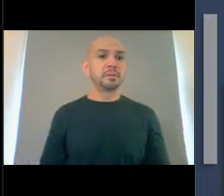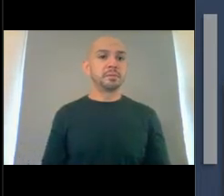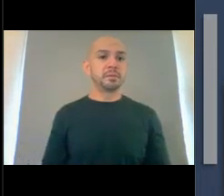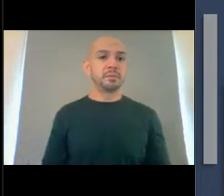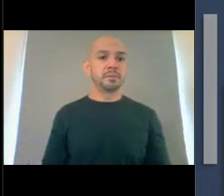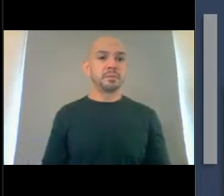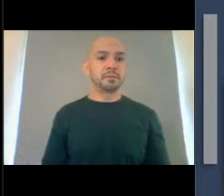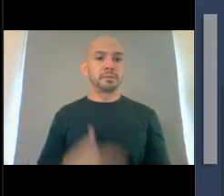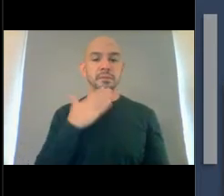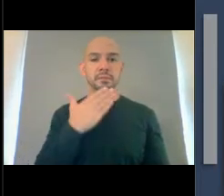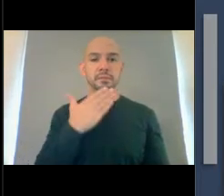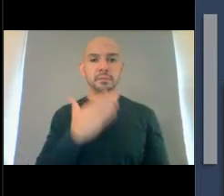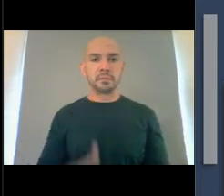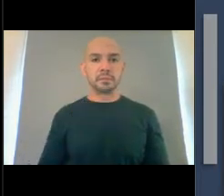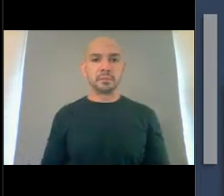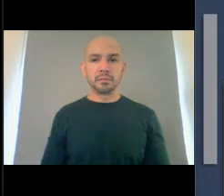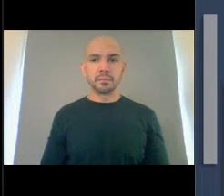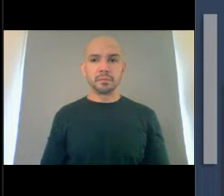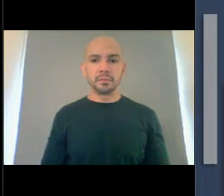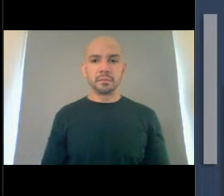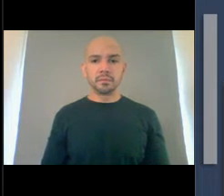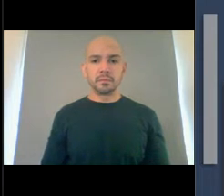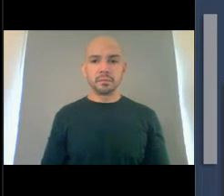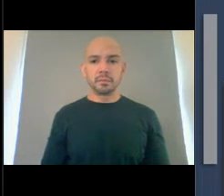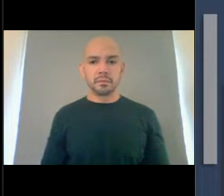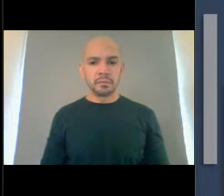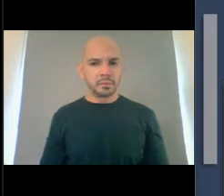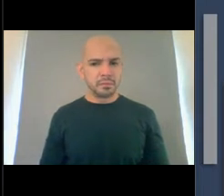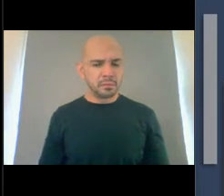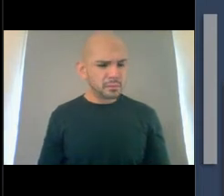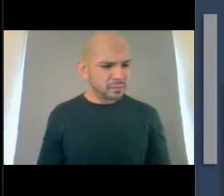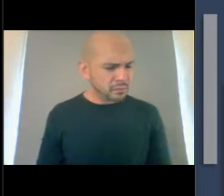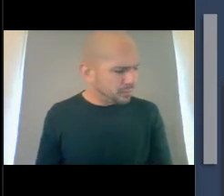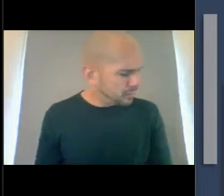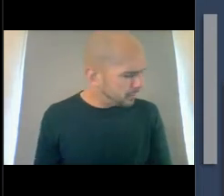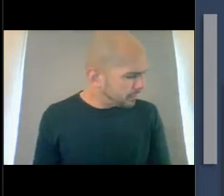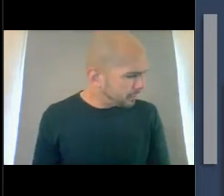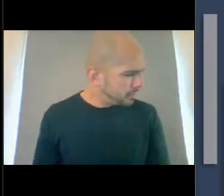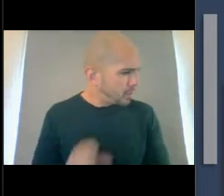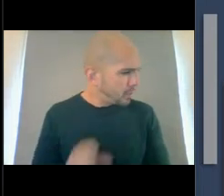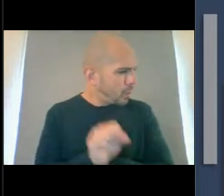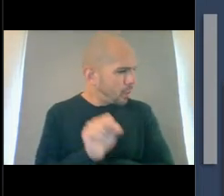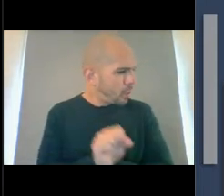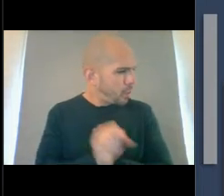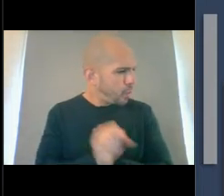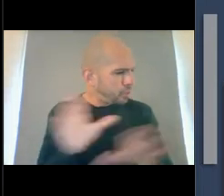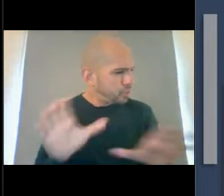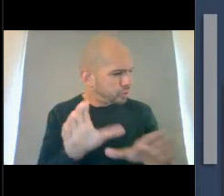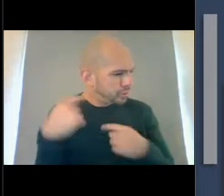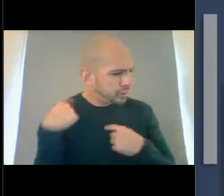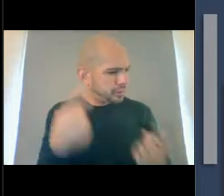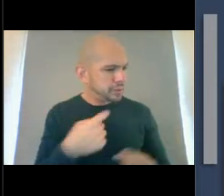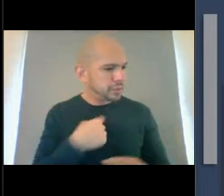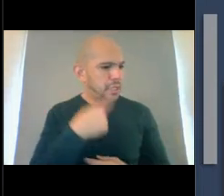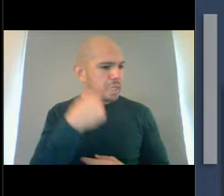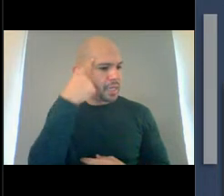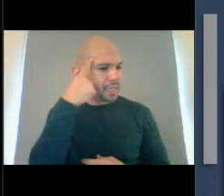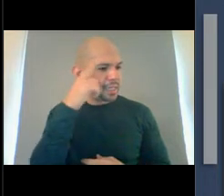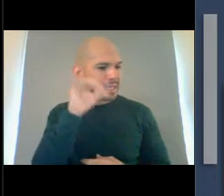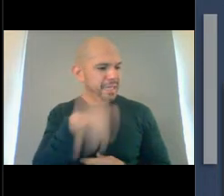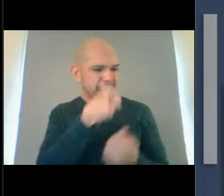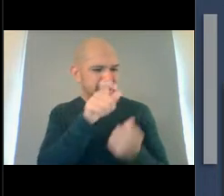thank you uh the really huge amount of work that's being done and i think that the intricacies